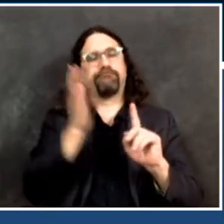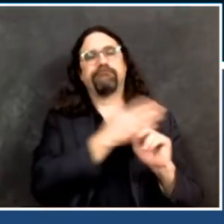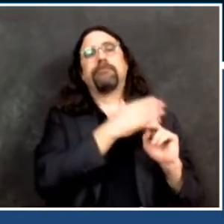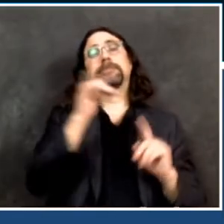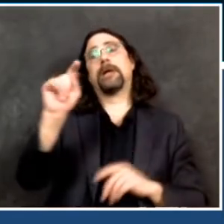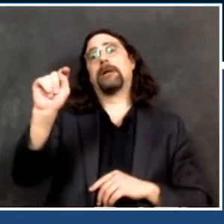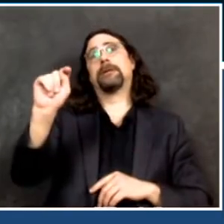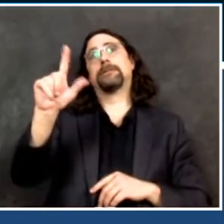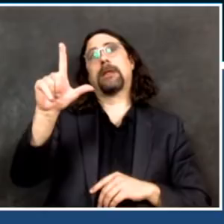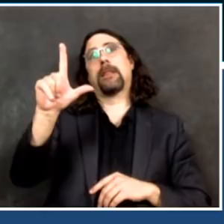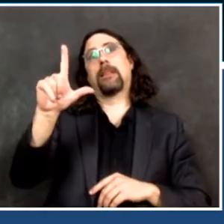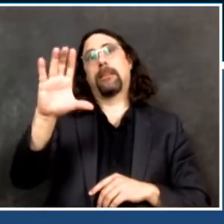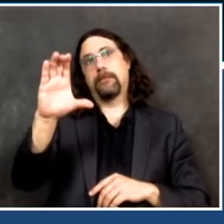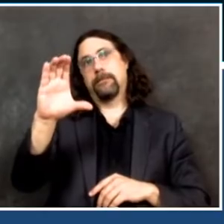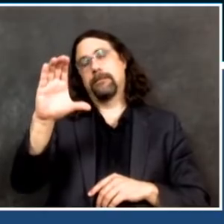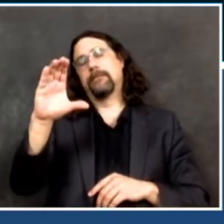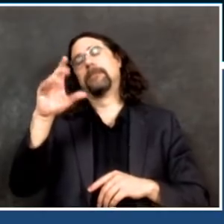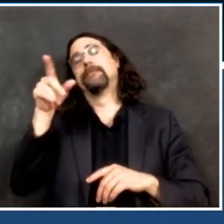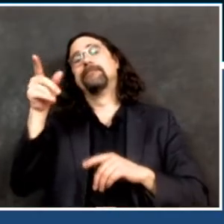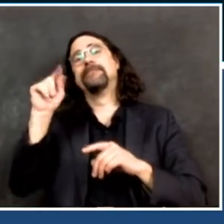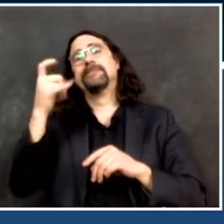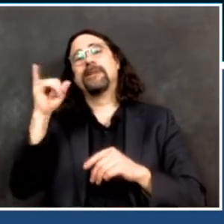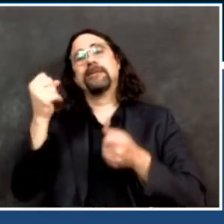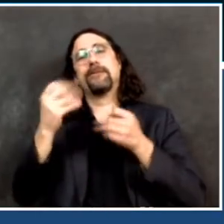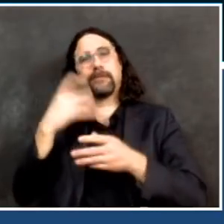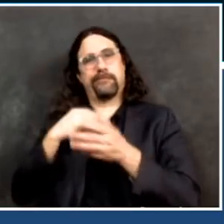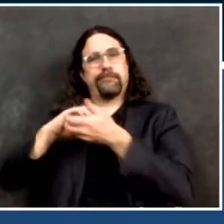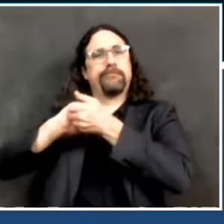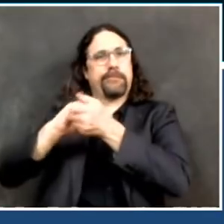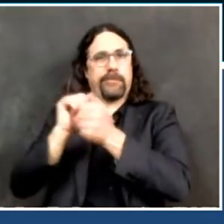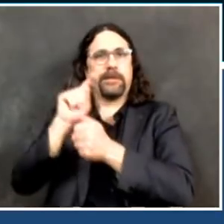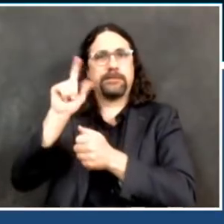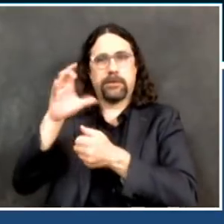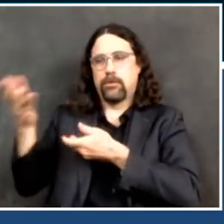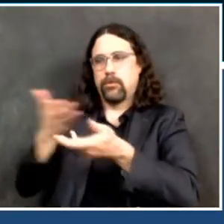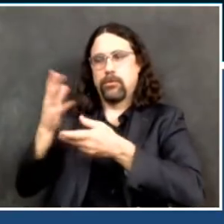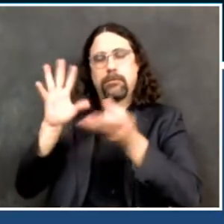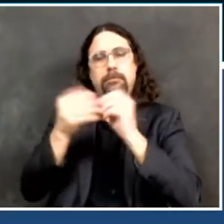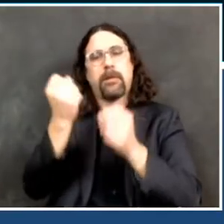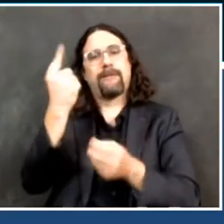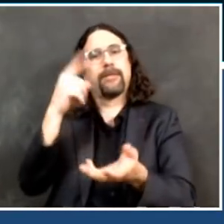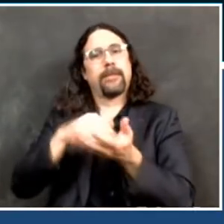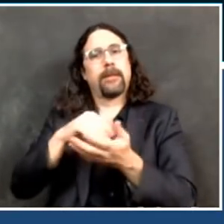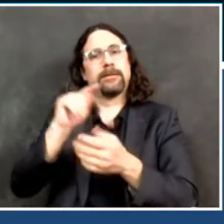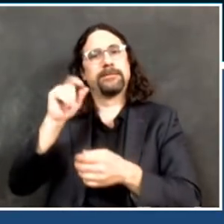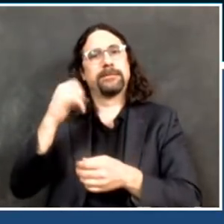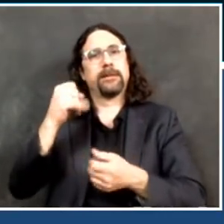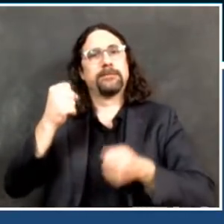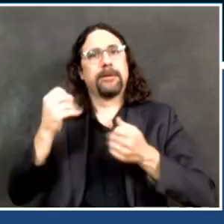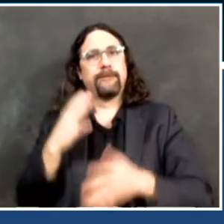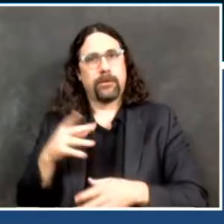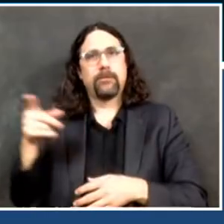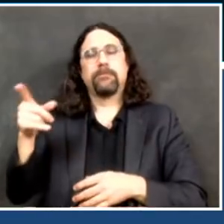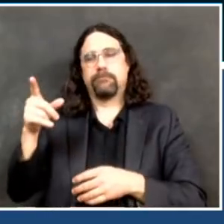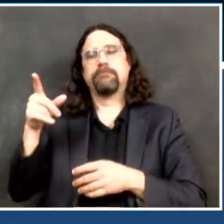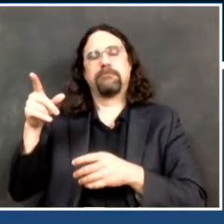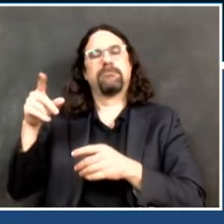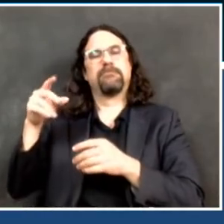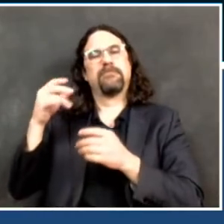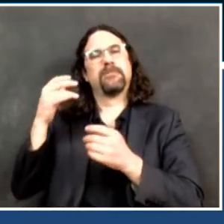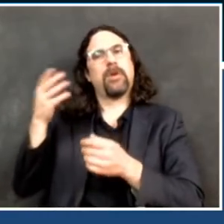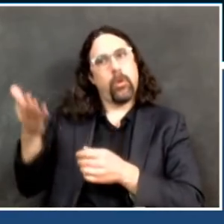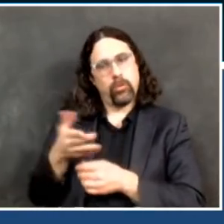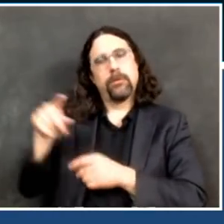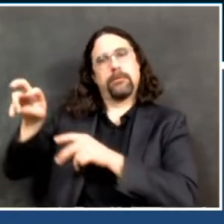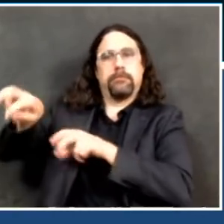they are showing up to get those deliveries done. And so it's boosting earnings, but it is also serving an absolutely critical